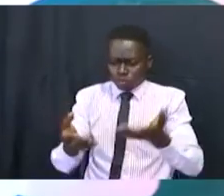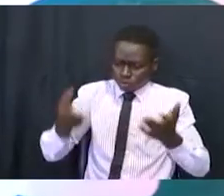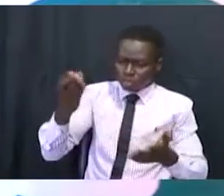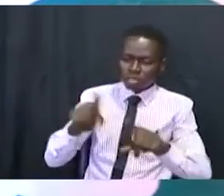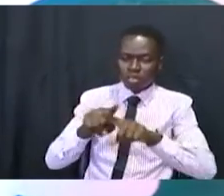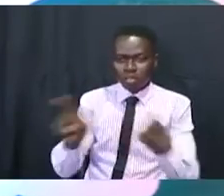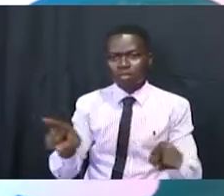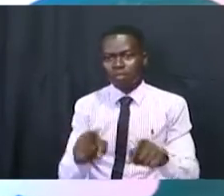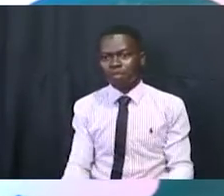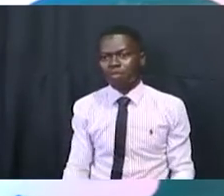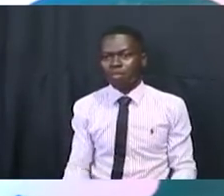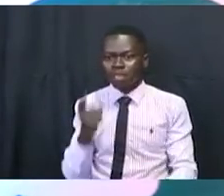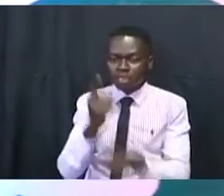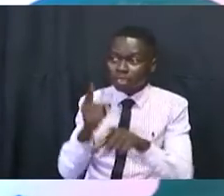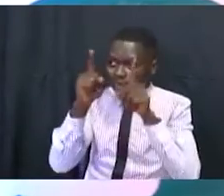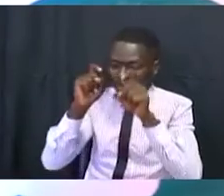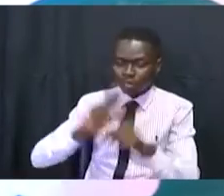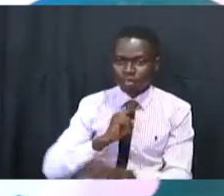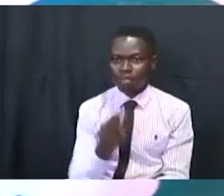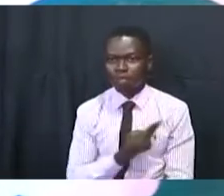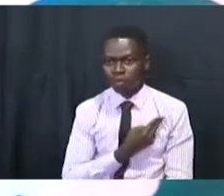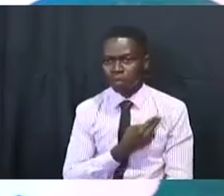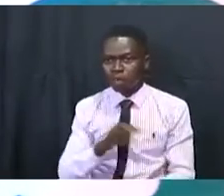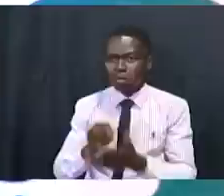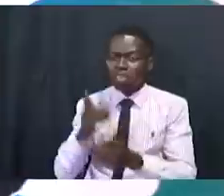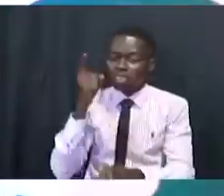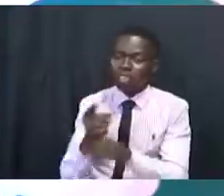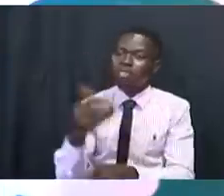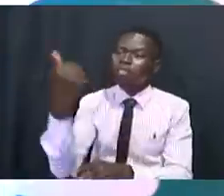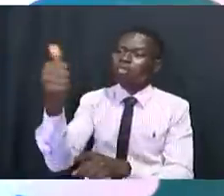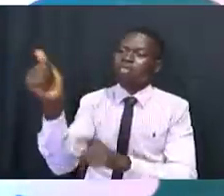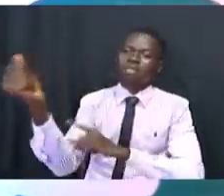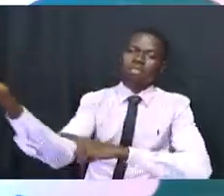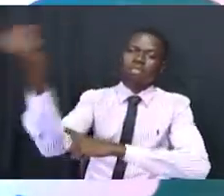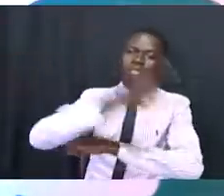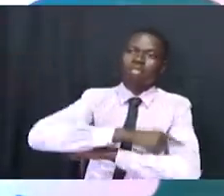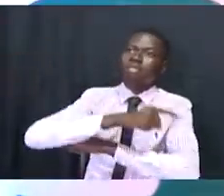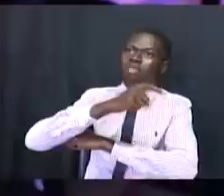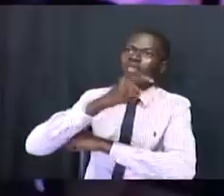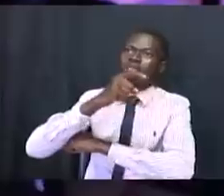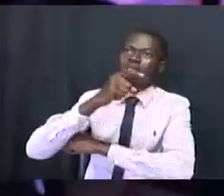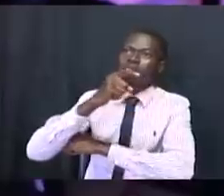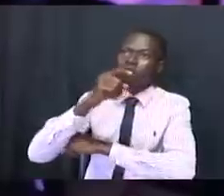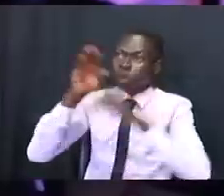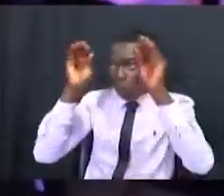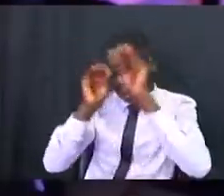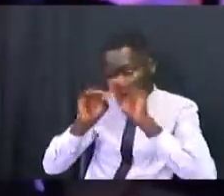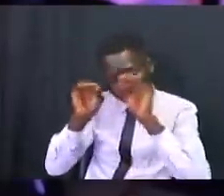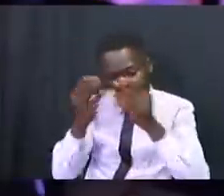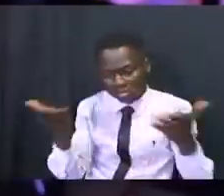you see. Test us. It was a plea for 10 days test. A humble